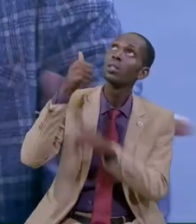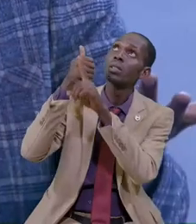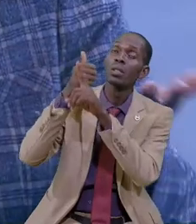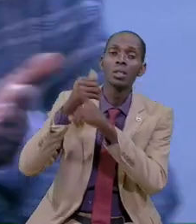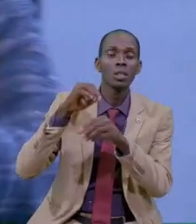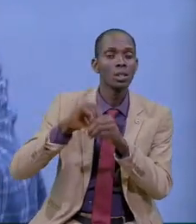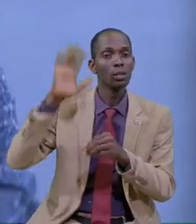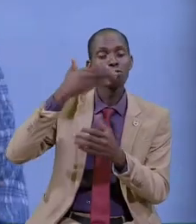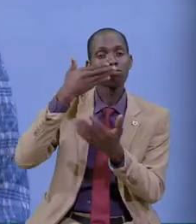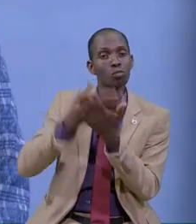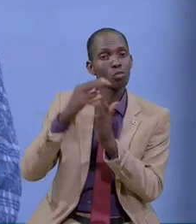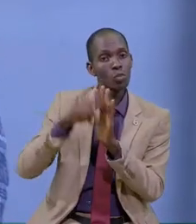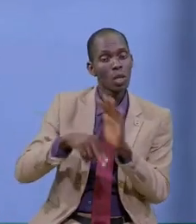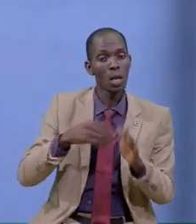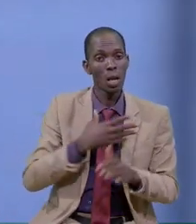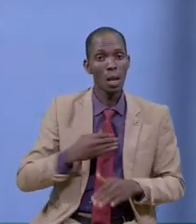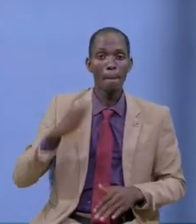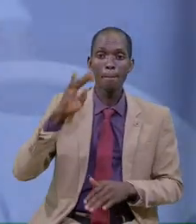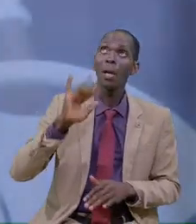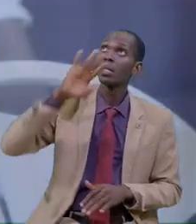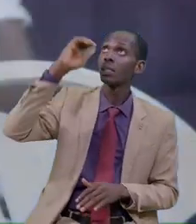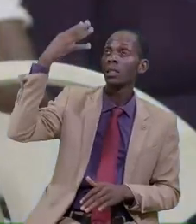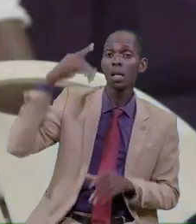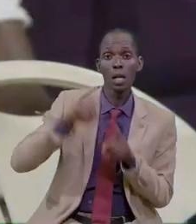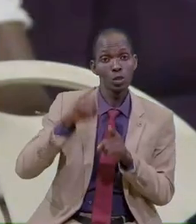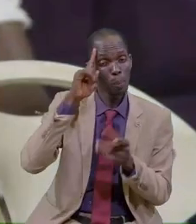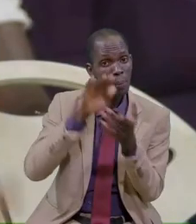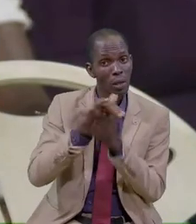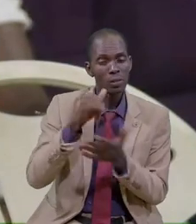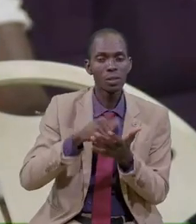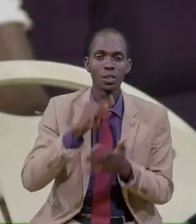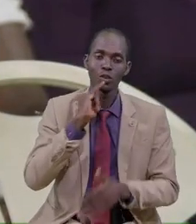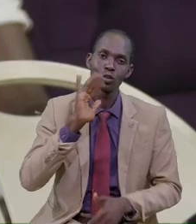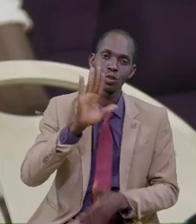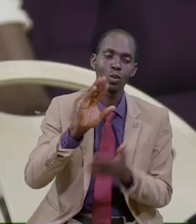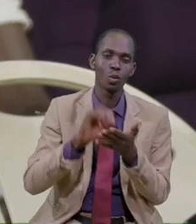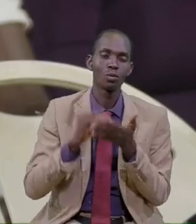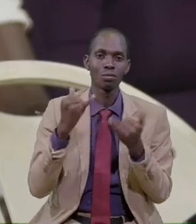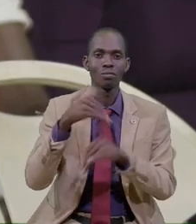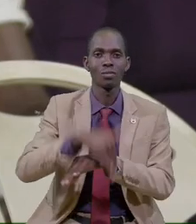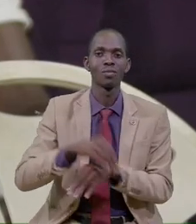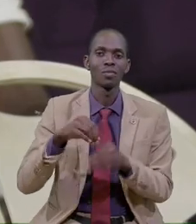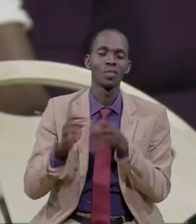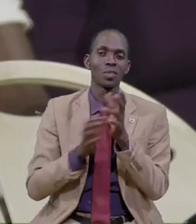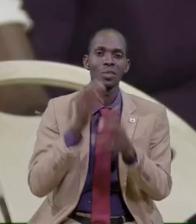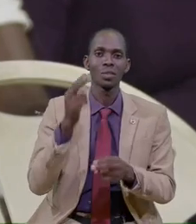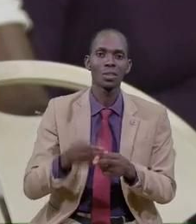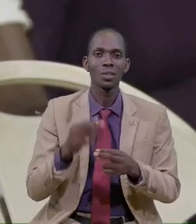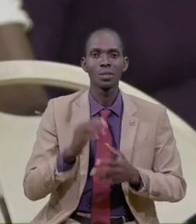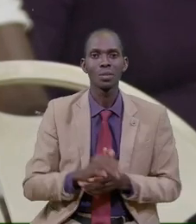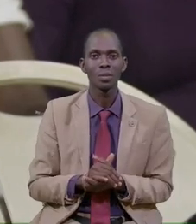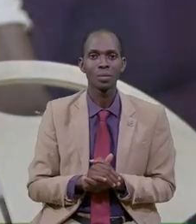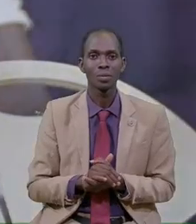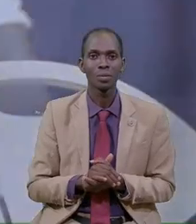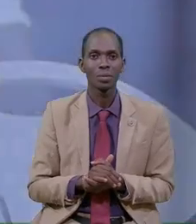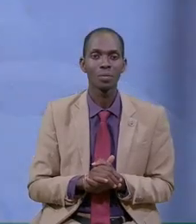grace. As you believe, it's yours tonight. Et comme tu crois, les bontés du Seigneur, du salut, la guérison te